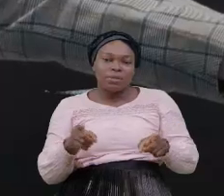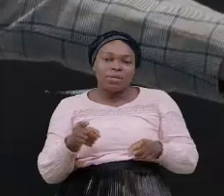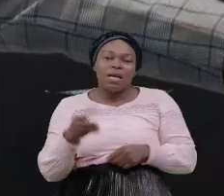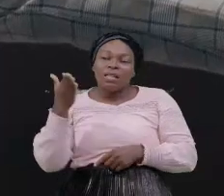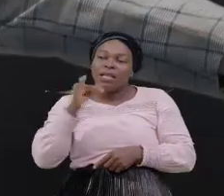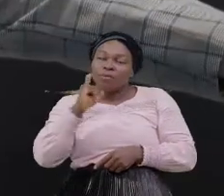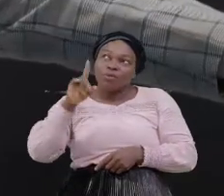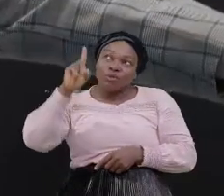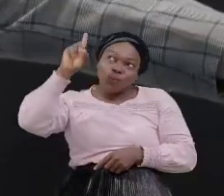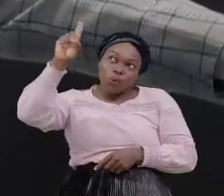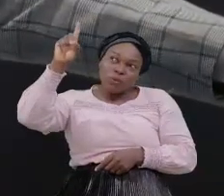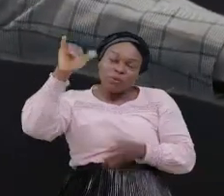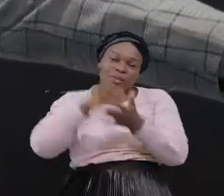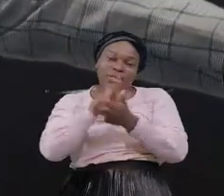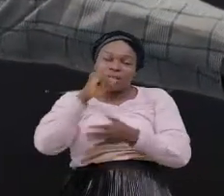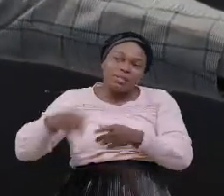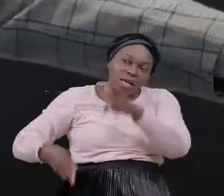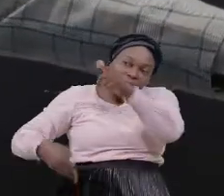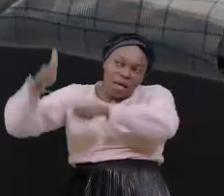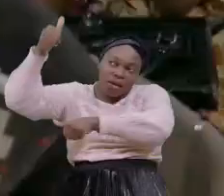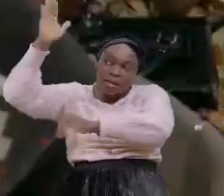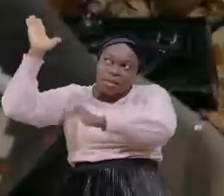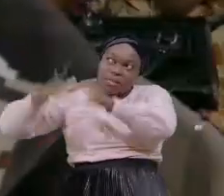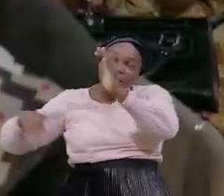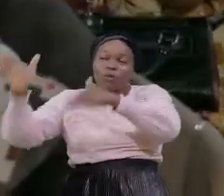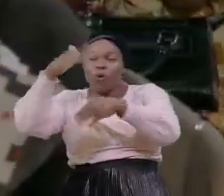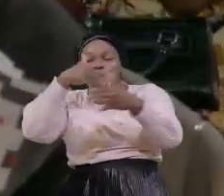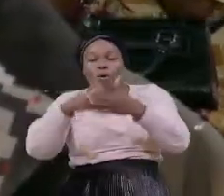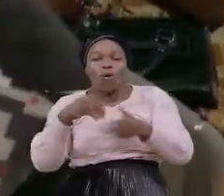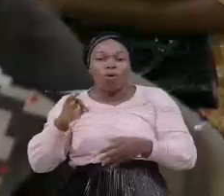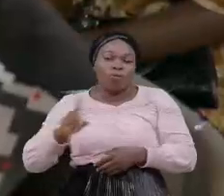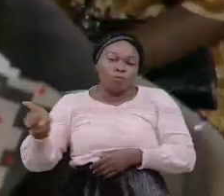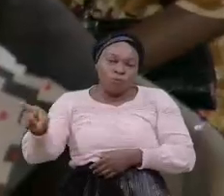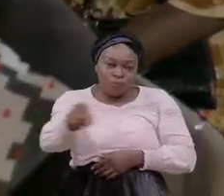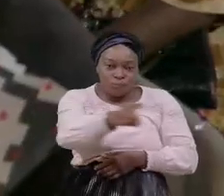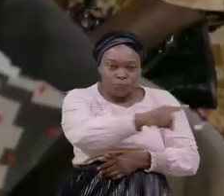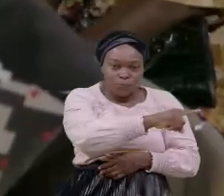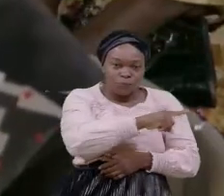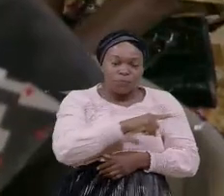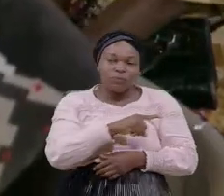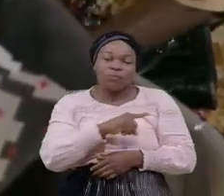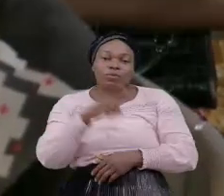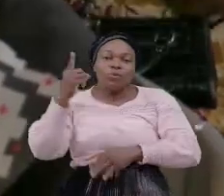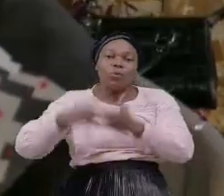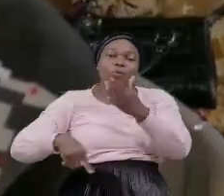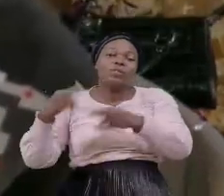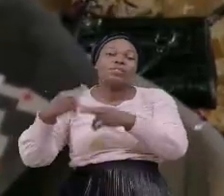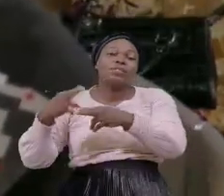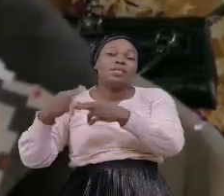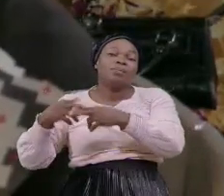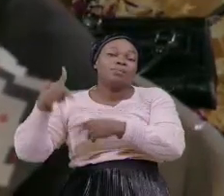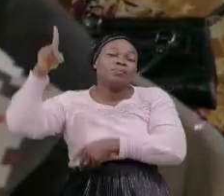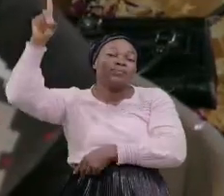of us, greater than all of us. What's his name? Jesus. He's